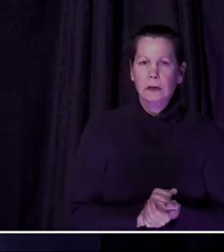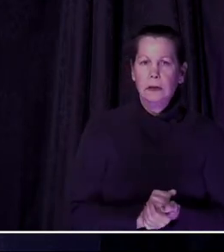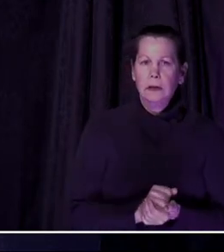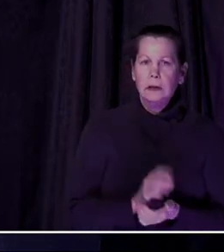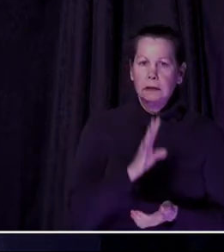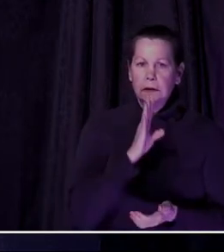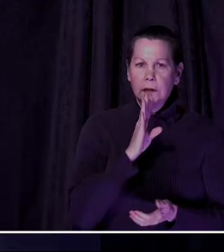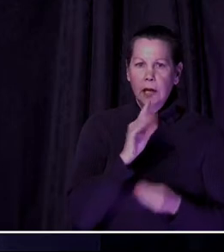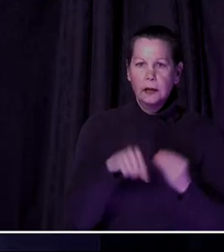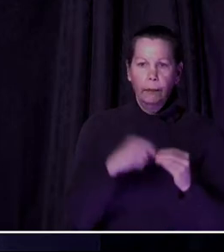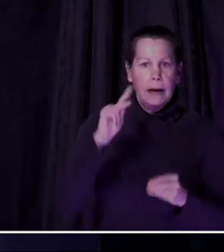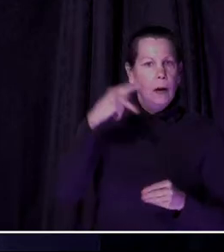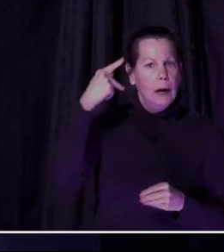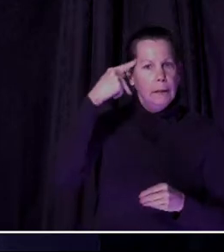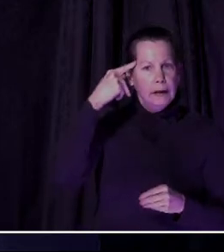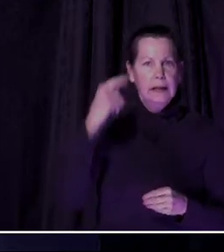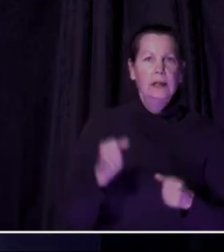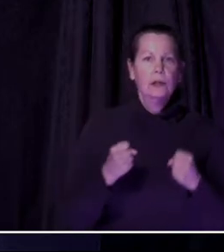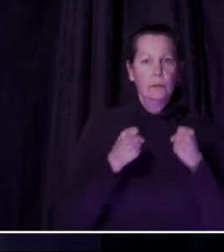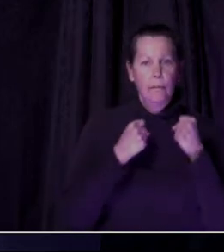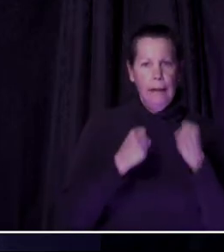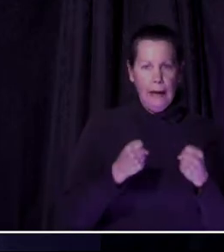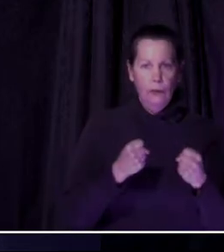about political power.